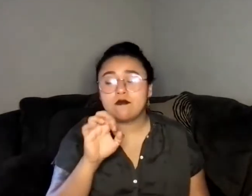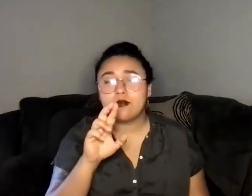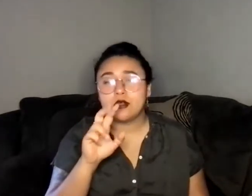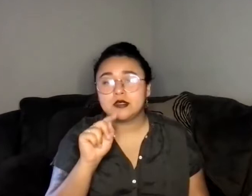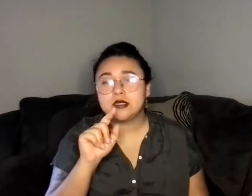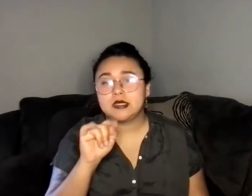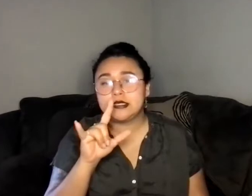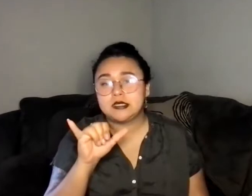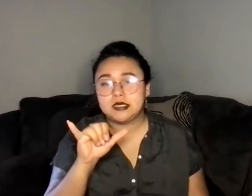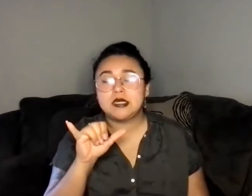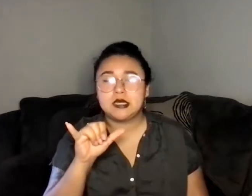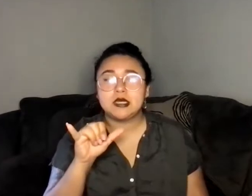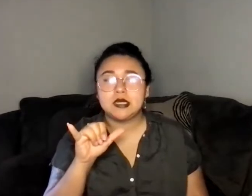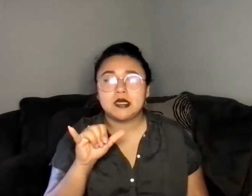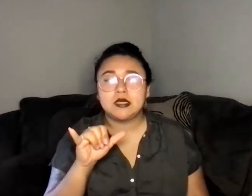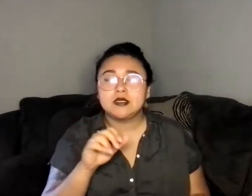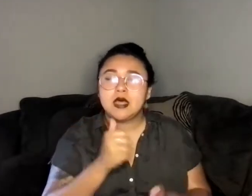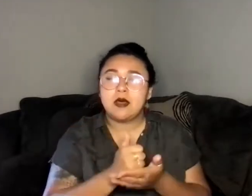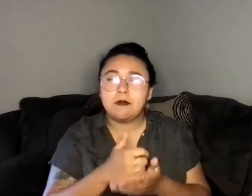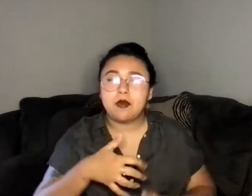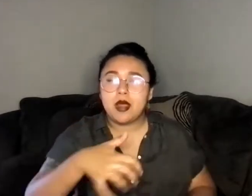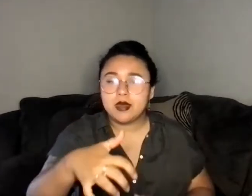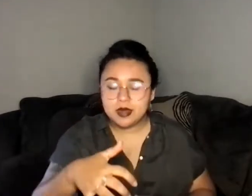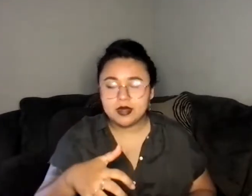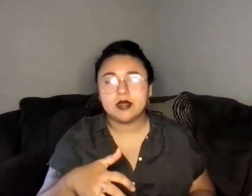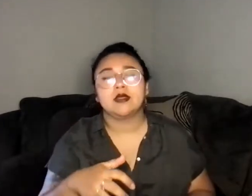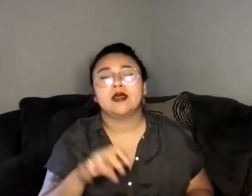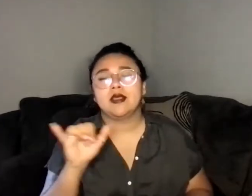people kind of gender surgeries,